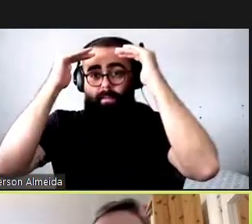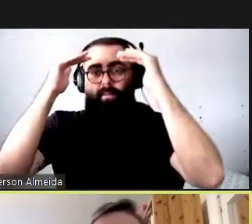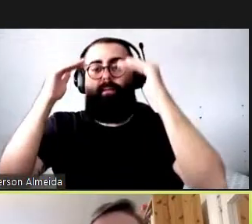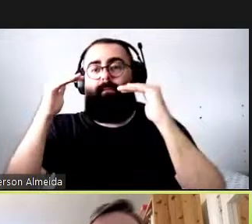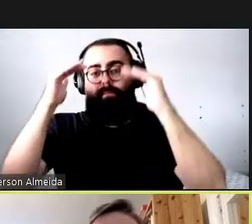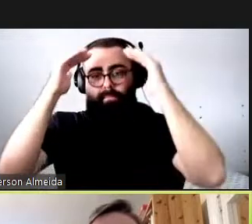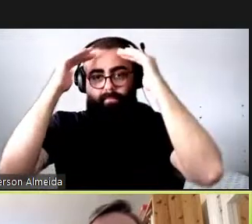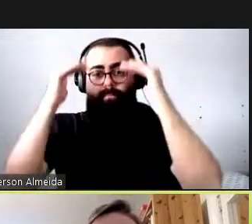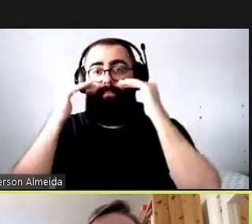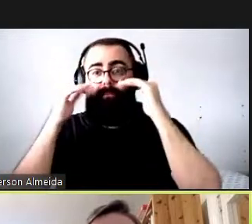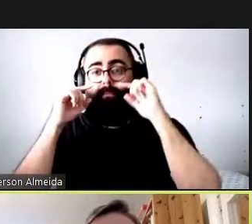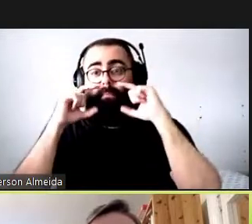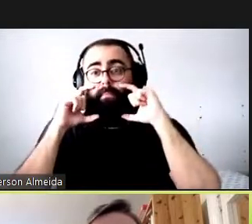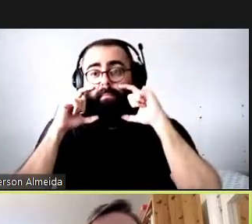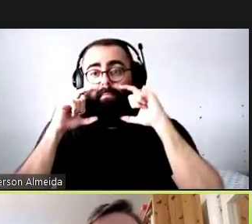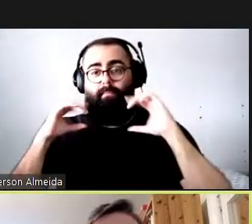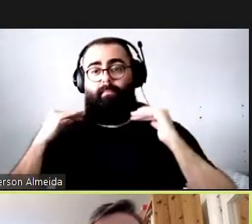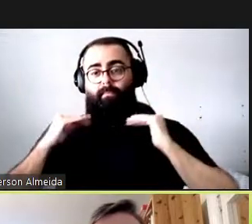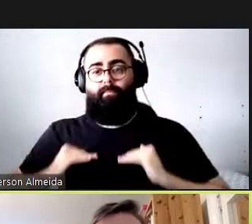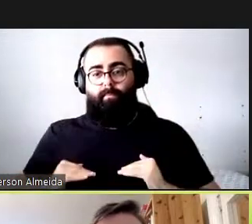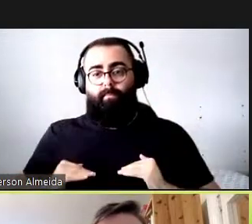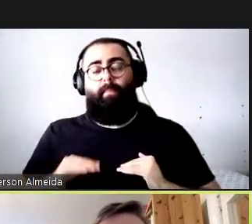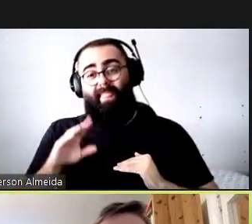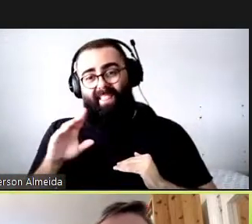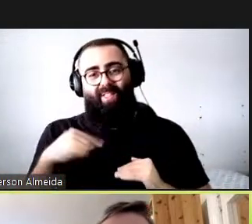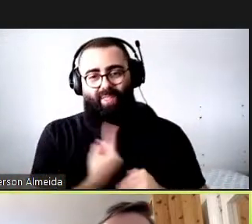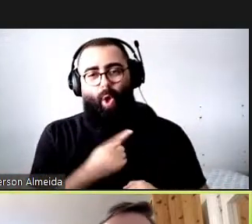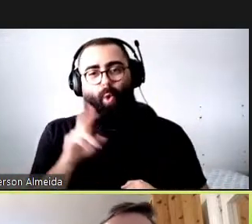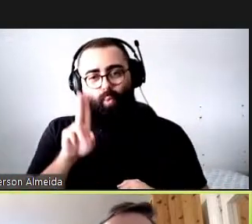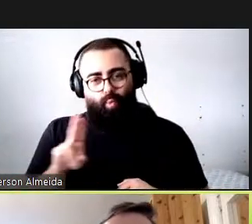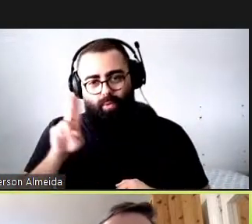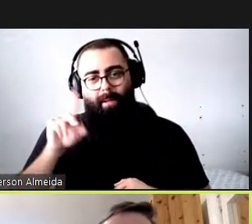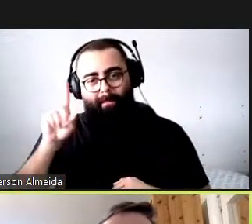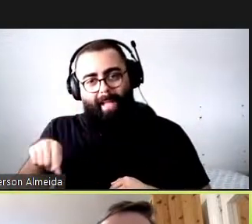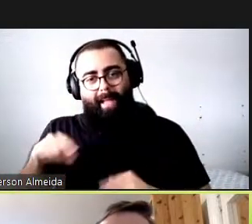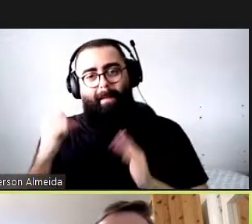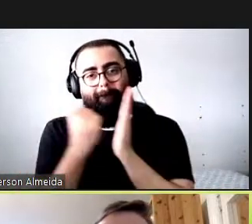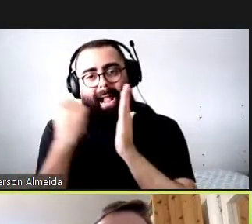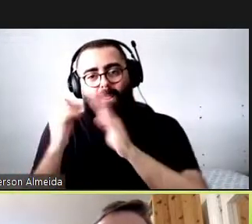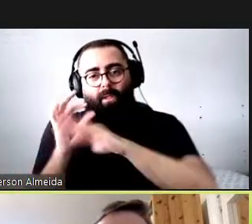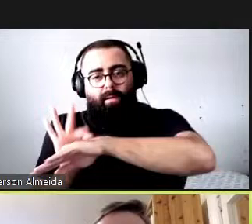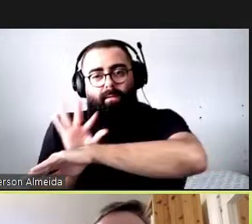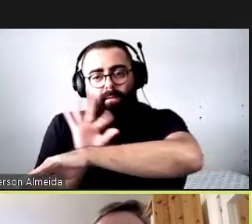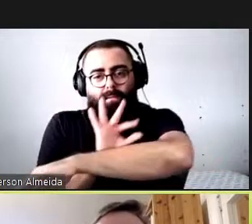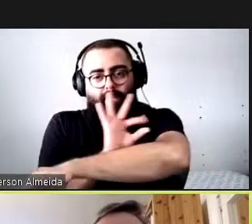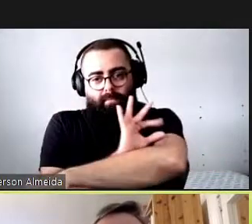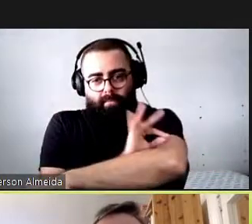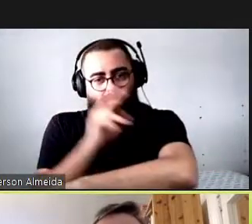So we used one of those marker positions as our reference point.